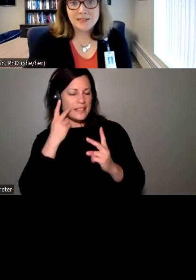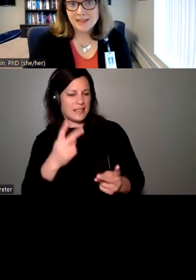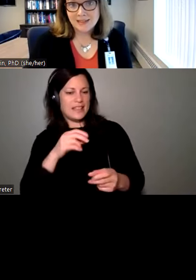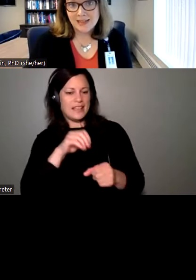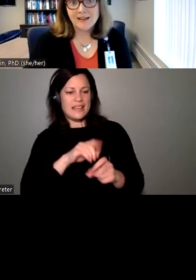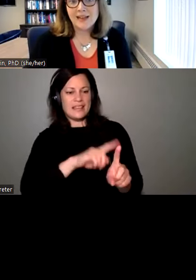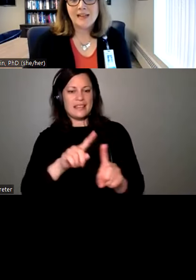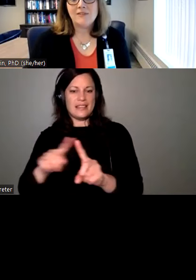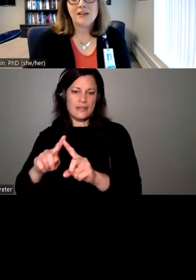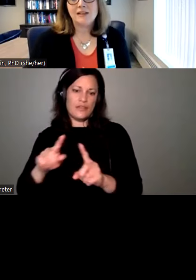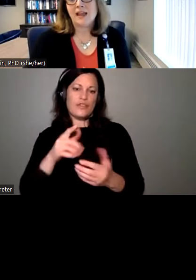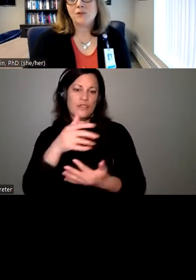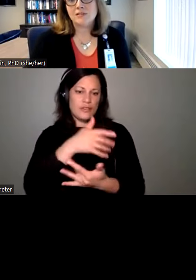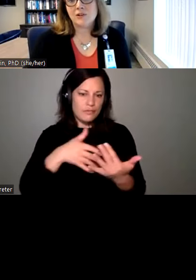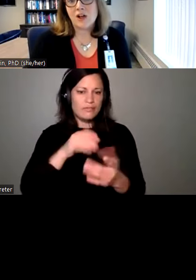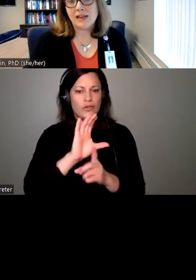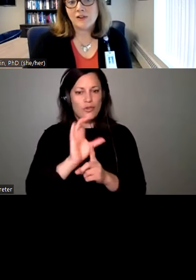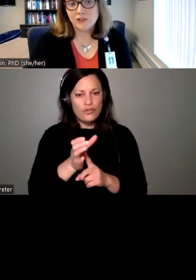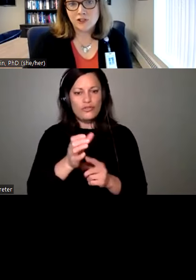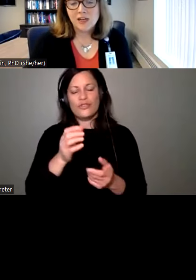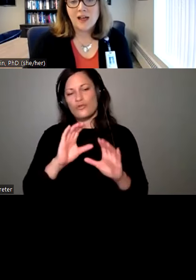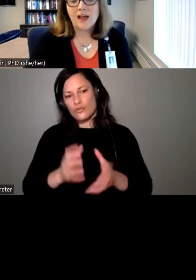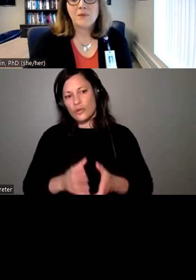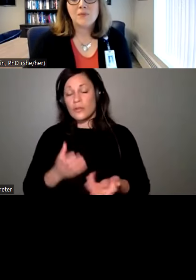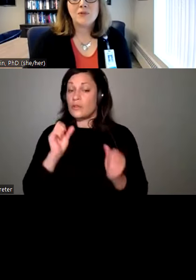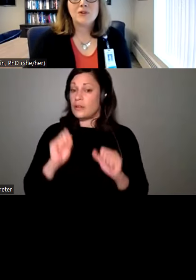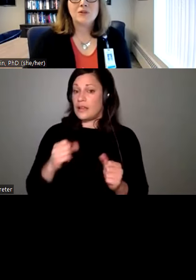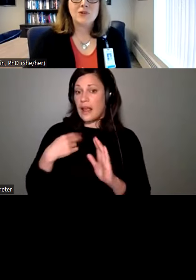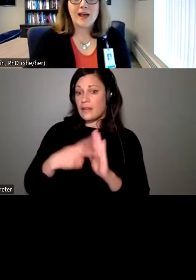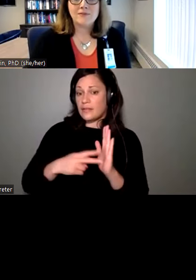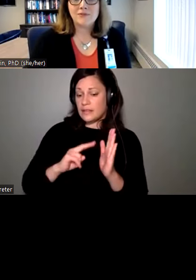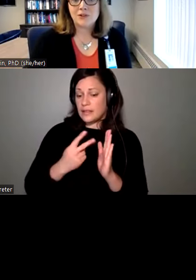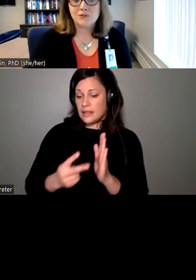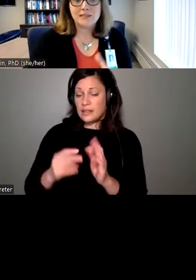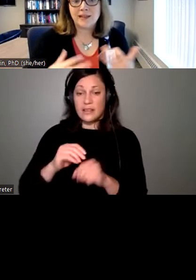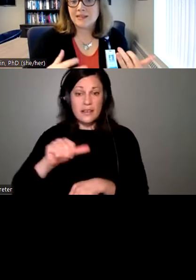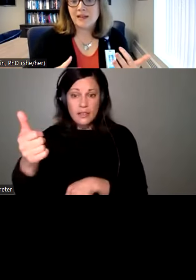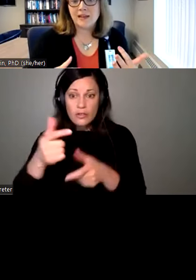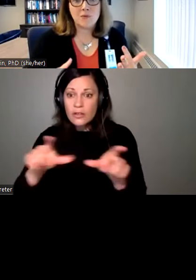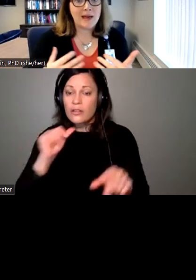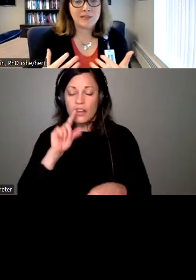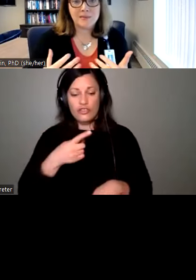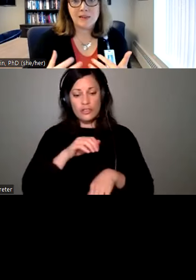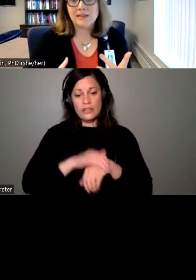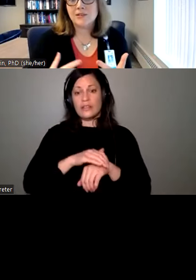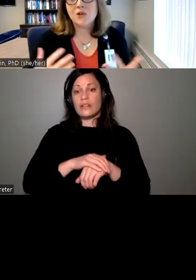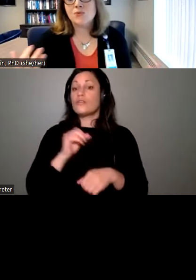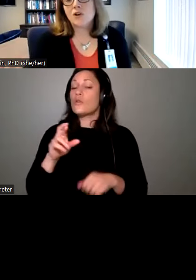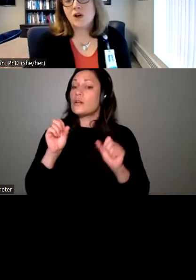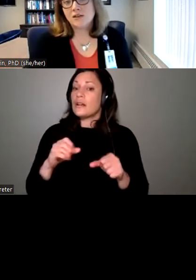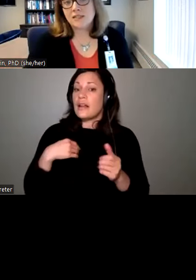have dyslexia even in languages that are not English. You can also have, dyslexia or math